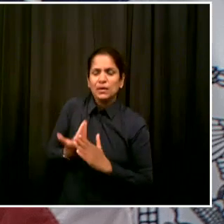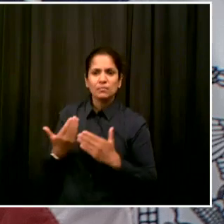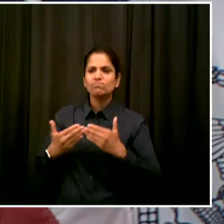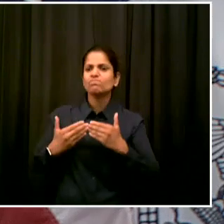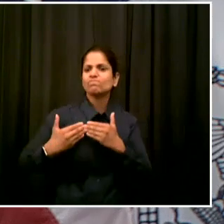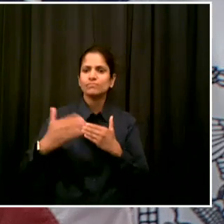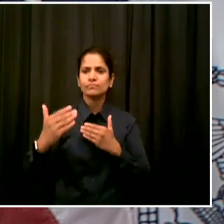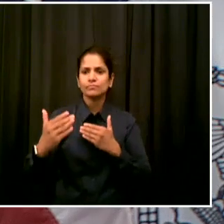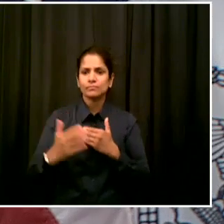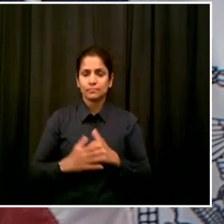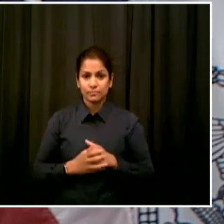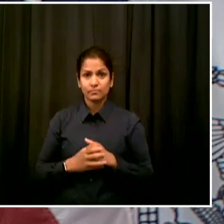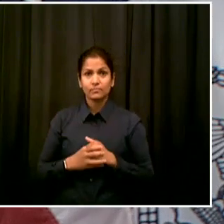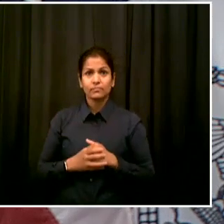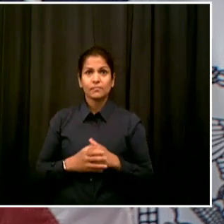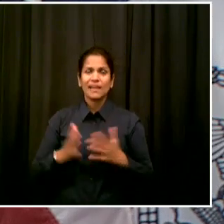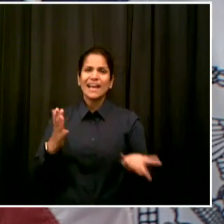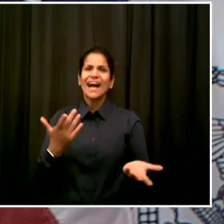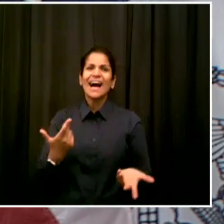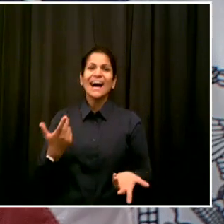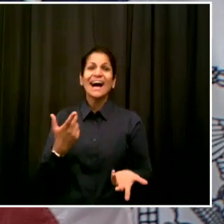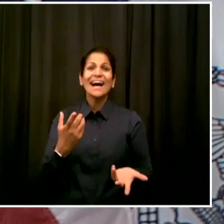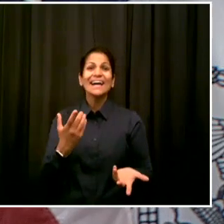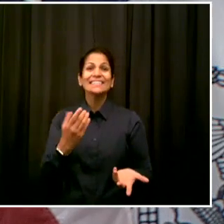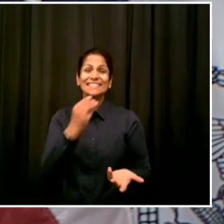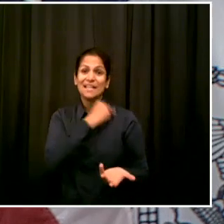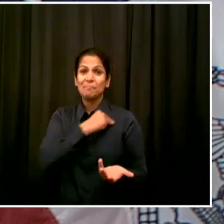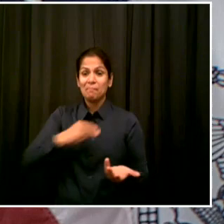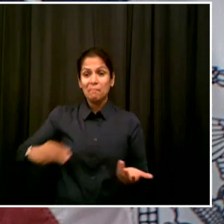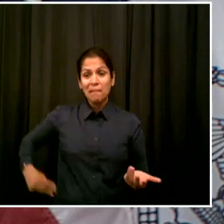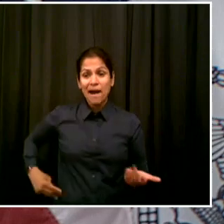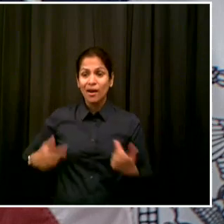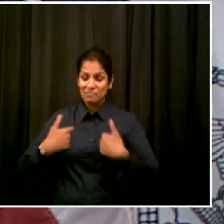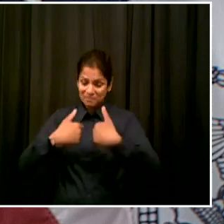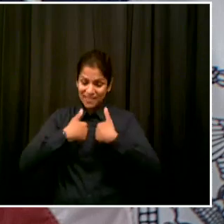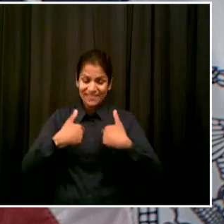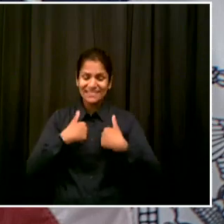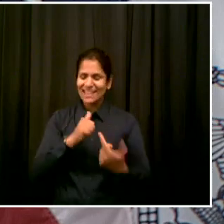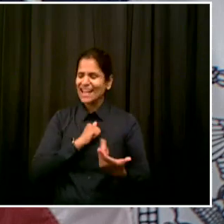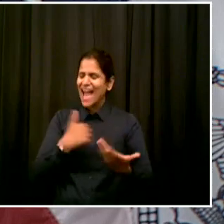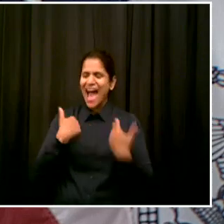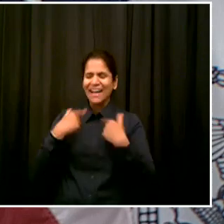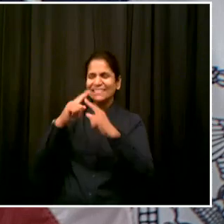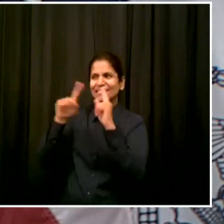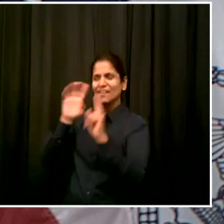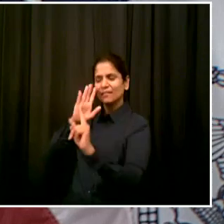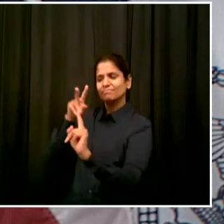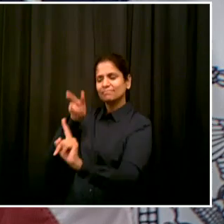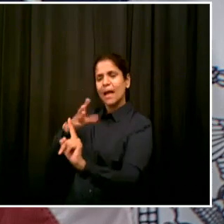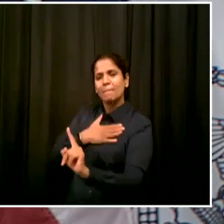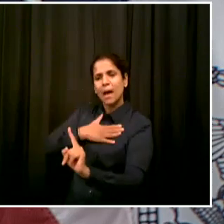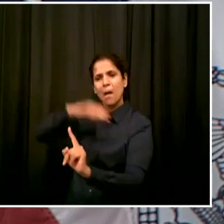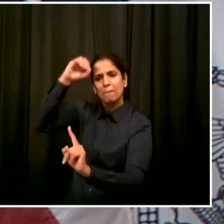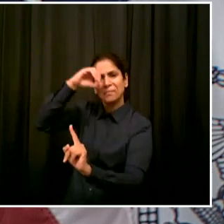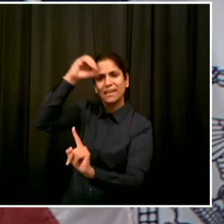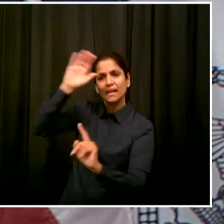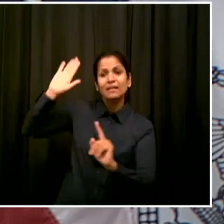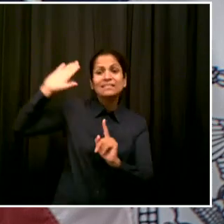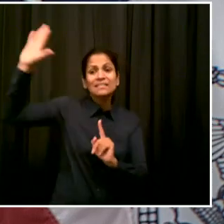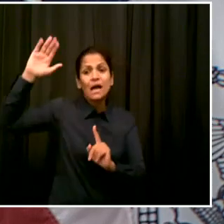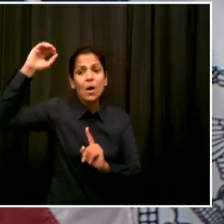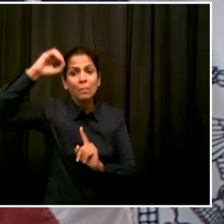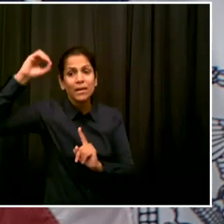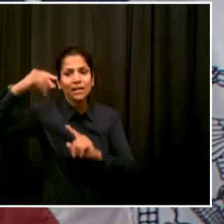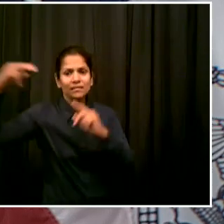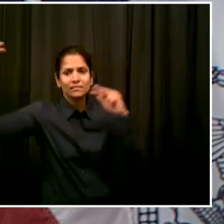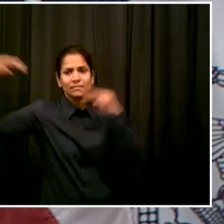discussion. For 7 years, we've been instituting neighborhood policing. And I've been out in our communities. I've done almost 70 town hall meetings in